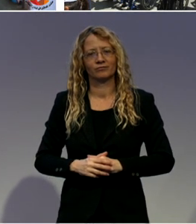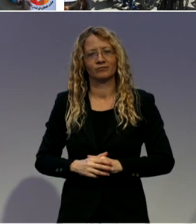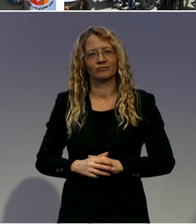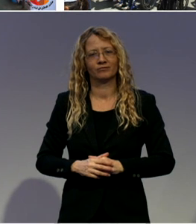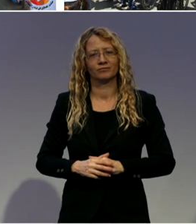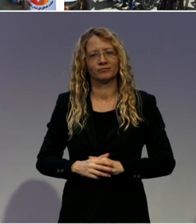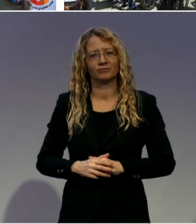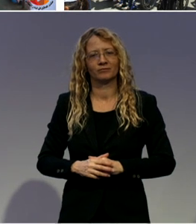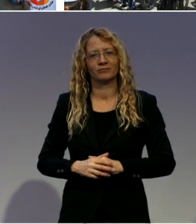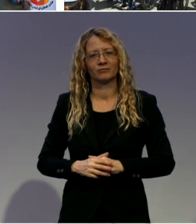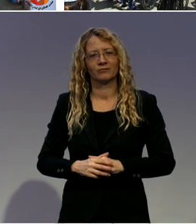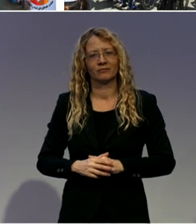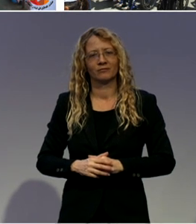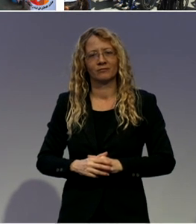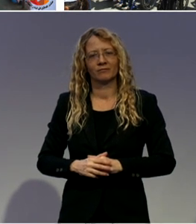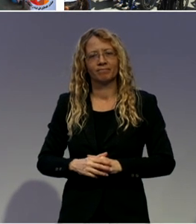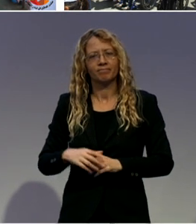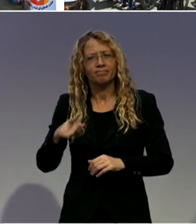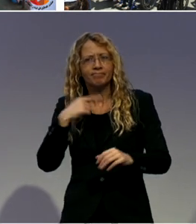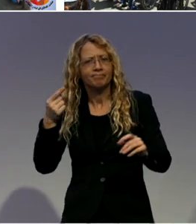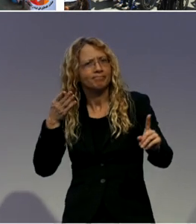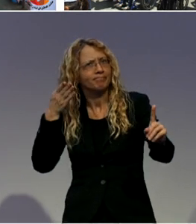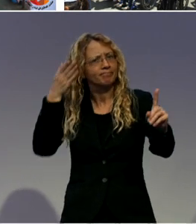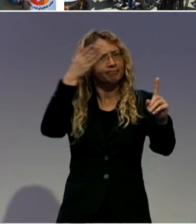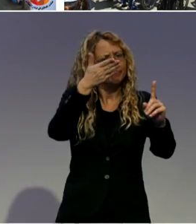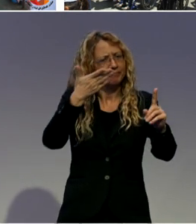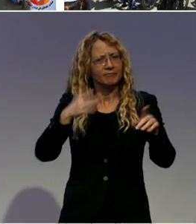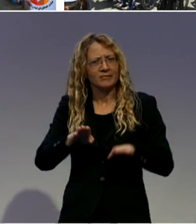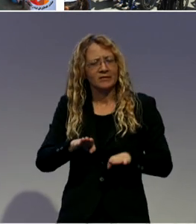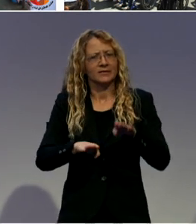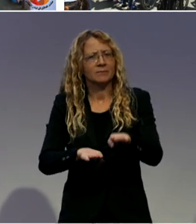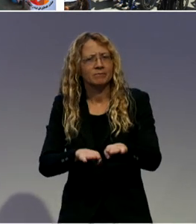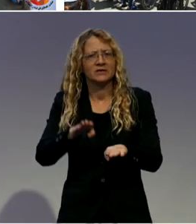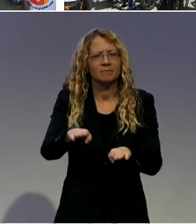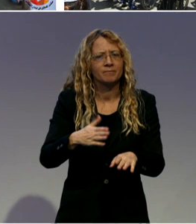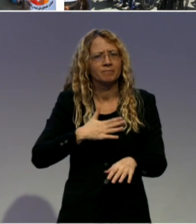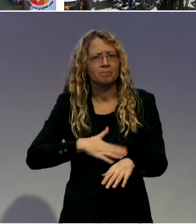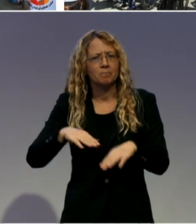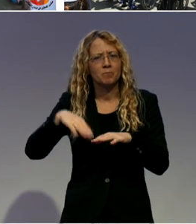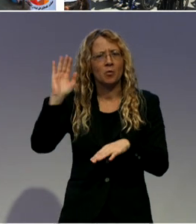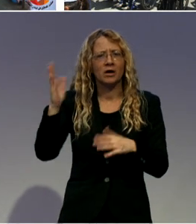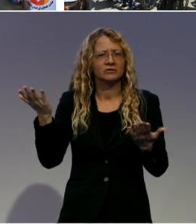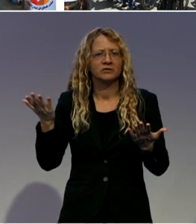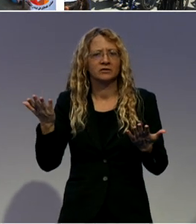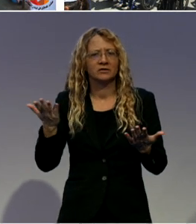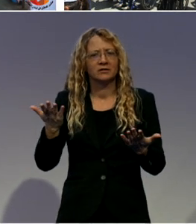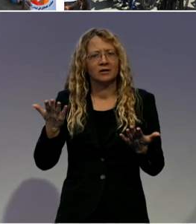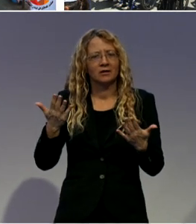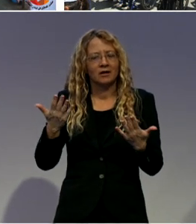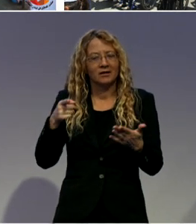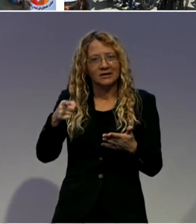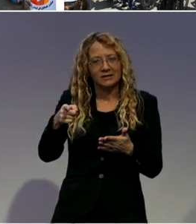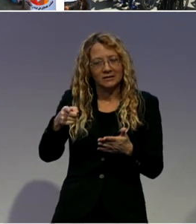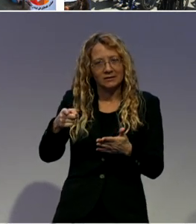what are we aiming now? Now we are aiming, we consider FOH as a model of, because we cannot talk about